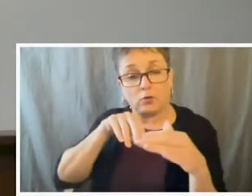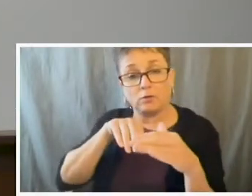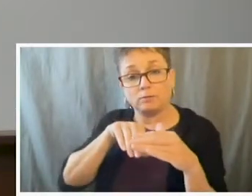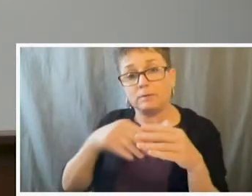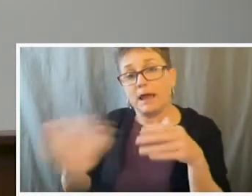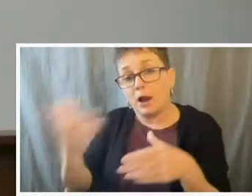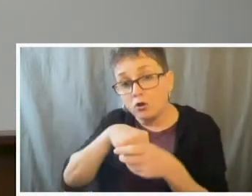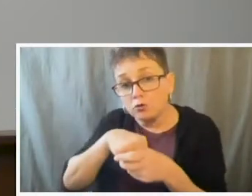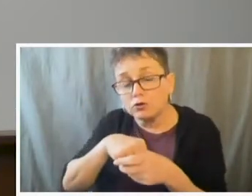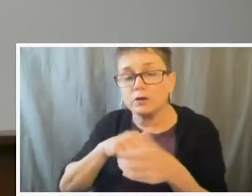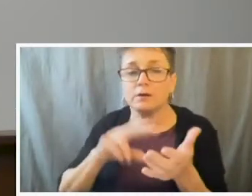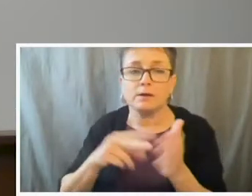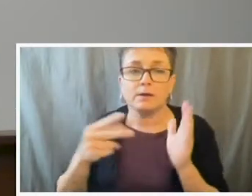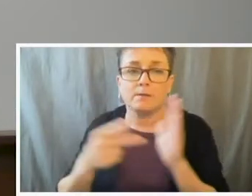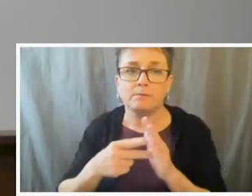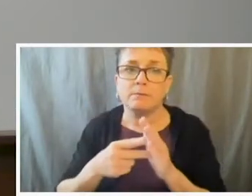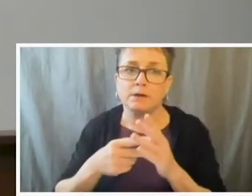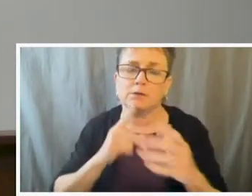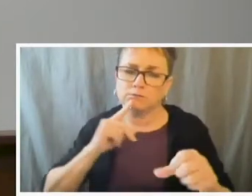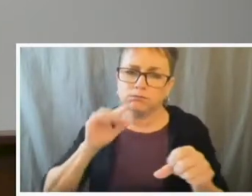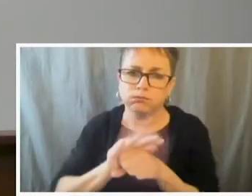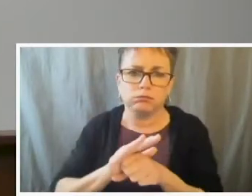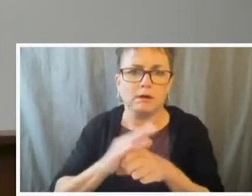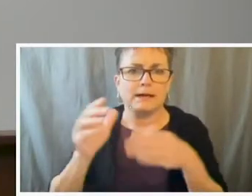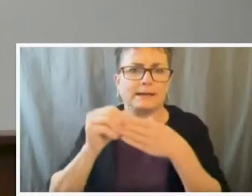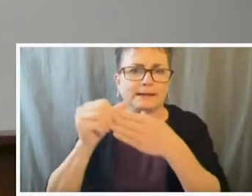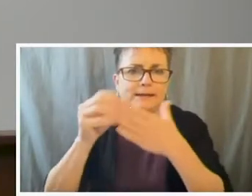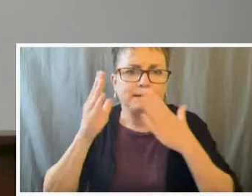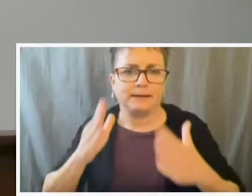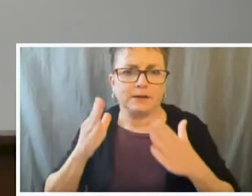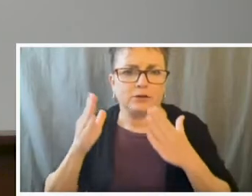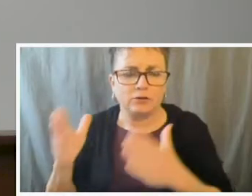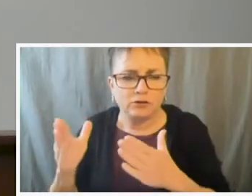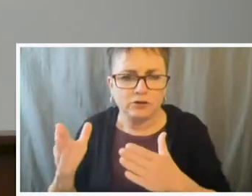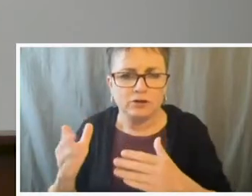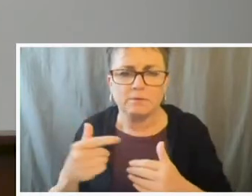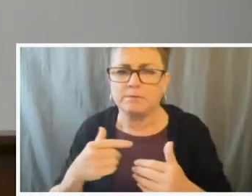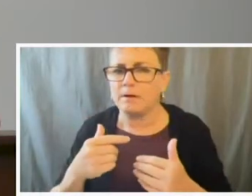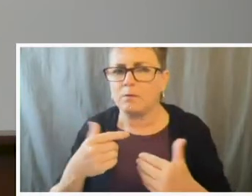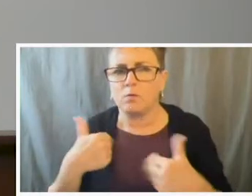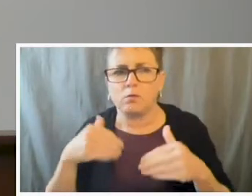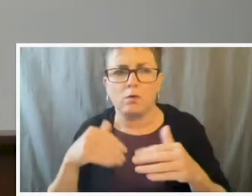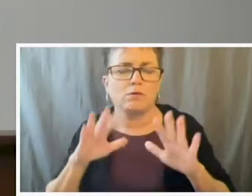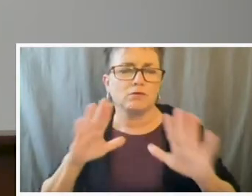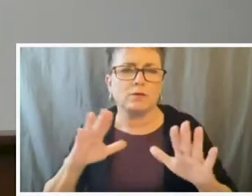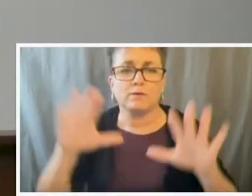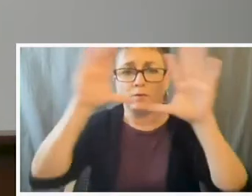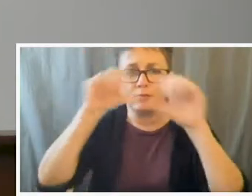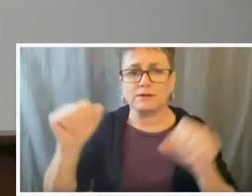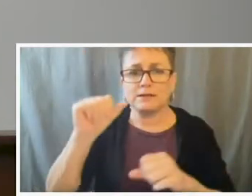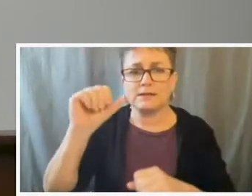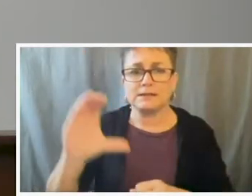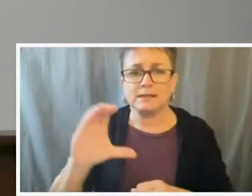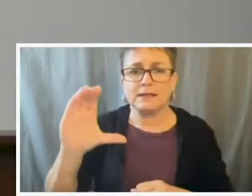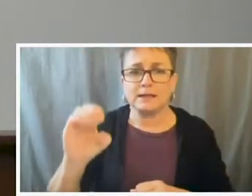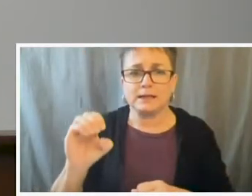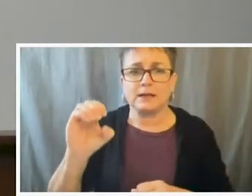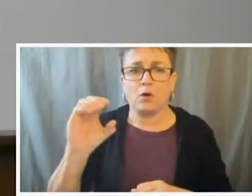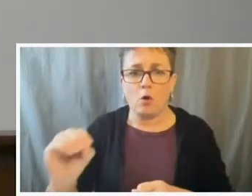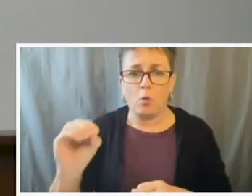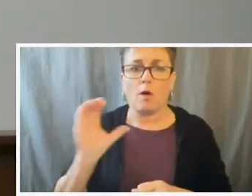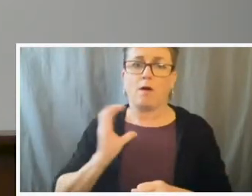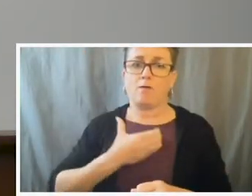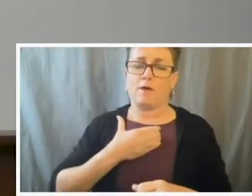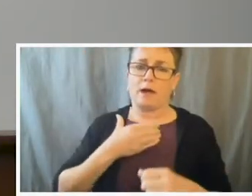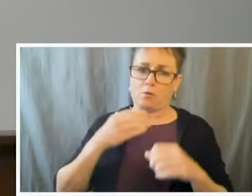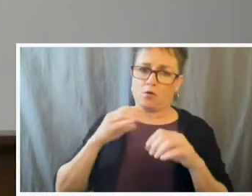dedicated and passionate leadership. We are fortunate to have such a dedicated and passionate leader as the President and CEO of our organization. I